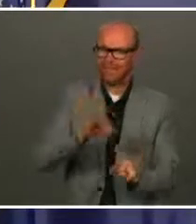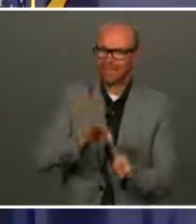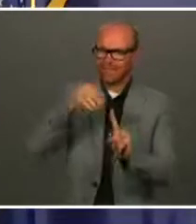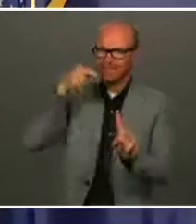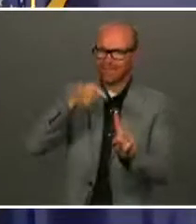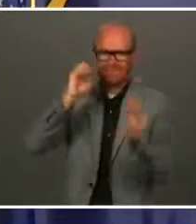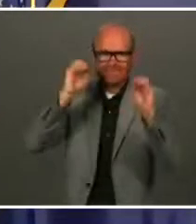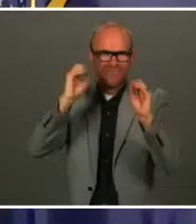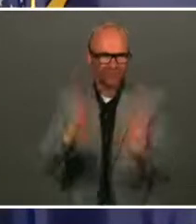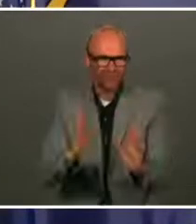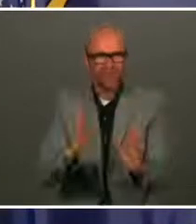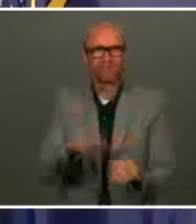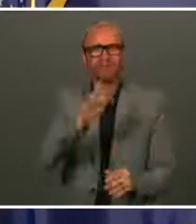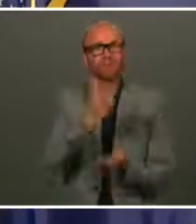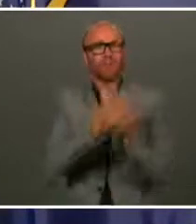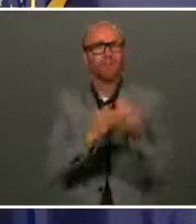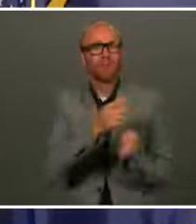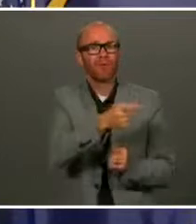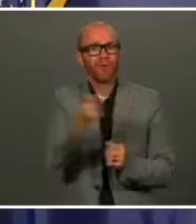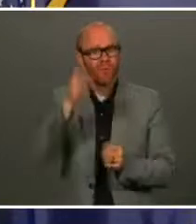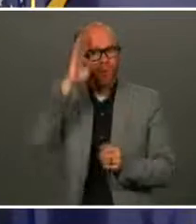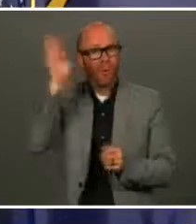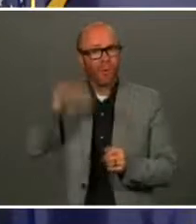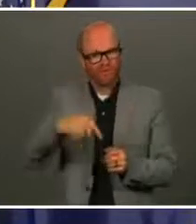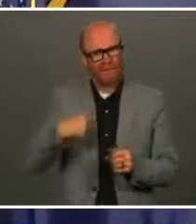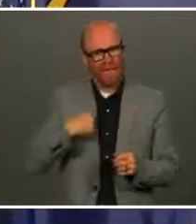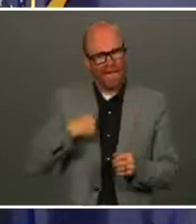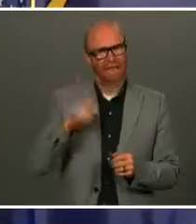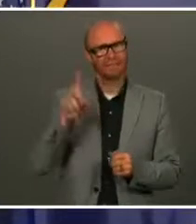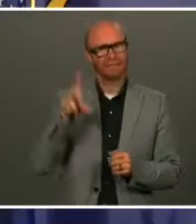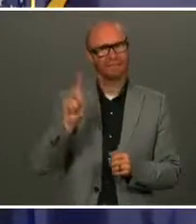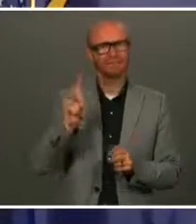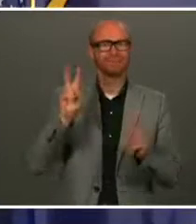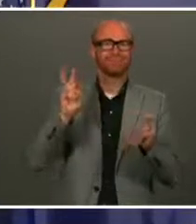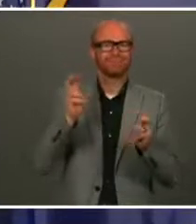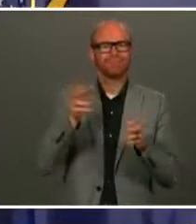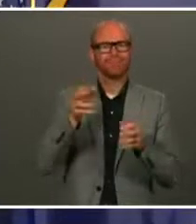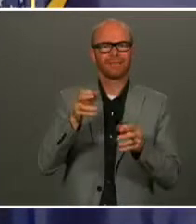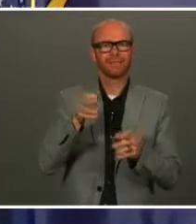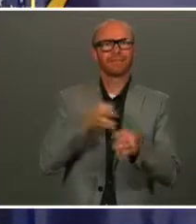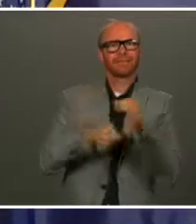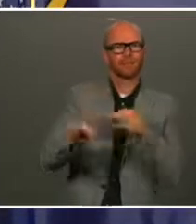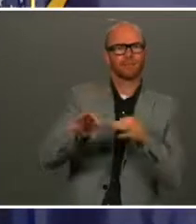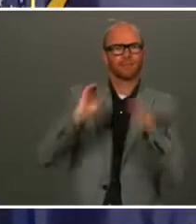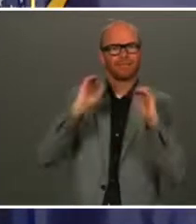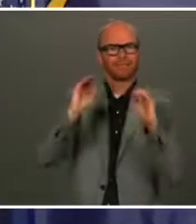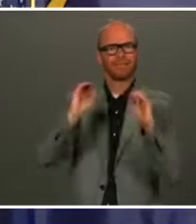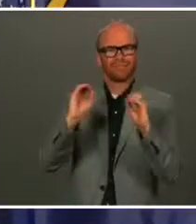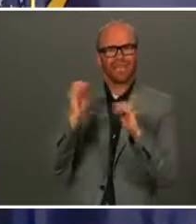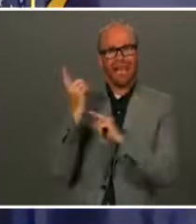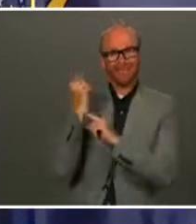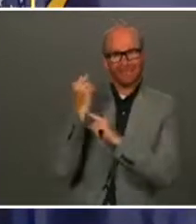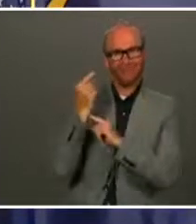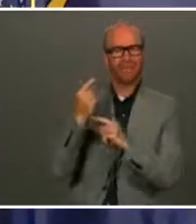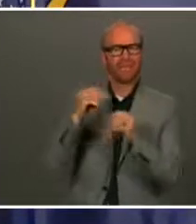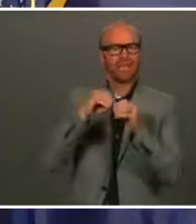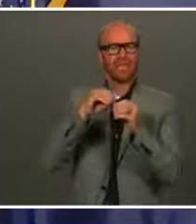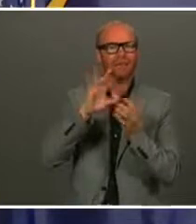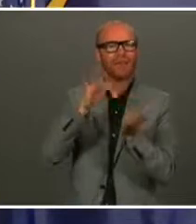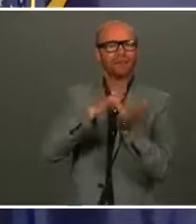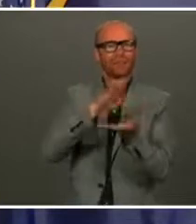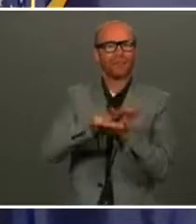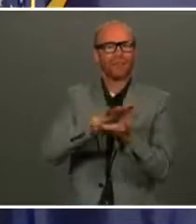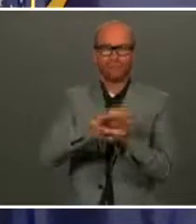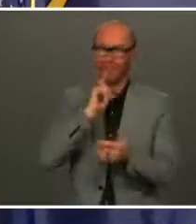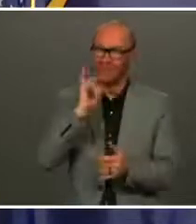headed back. As some of you know, I had an opportunity to spend time as a substitute teacher last year in a middle school, and it's one